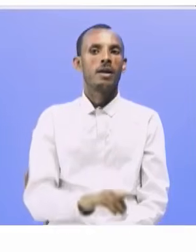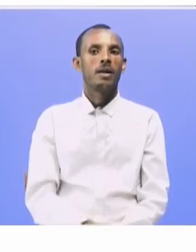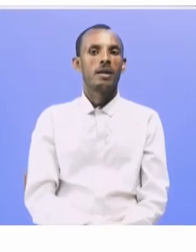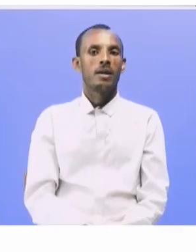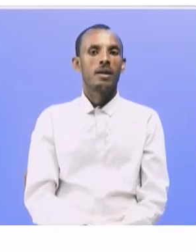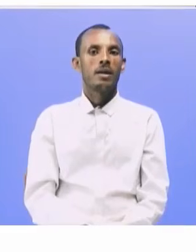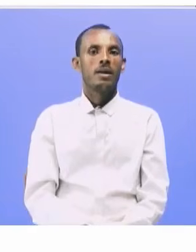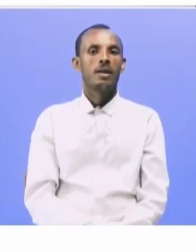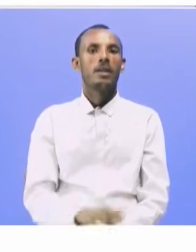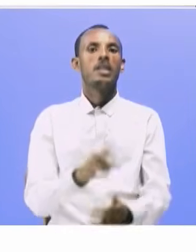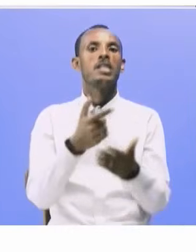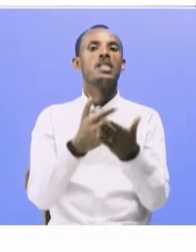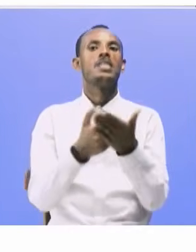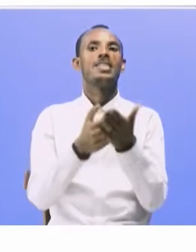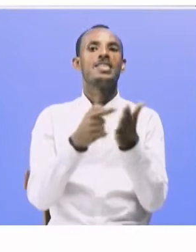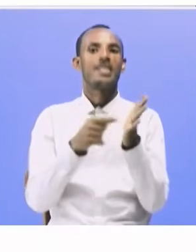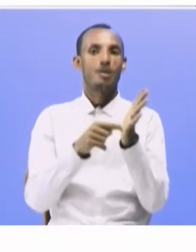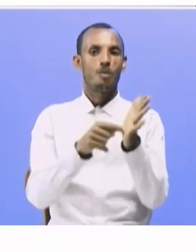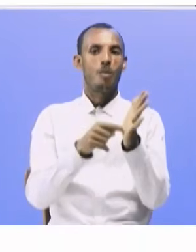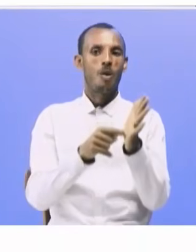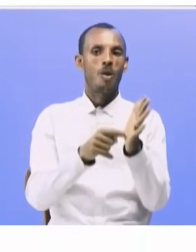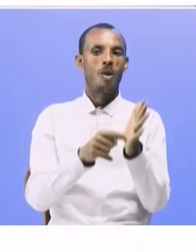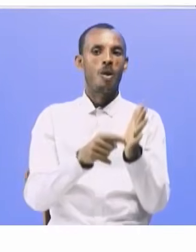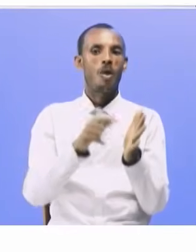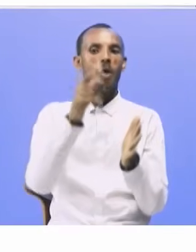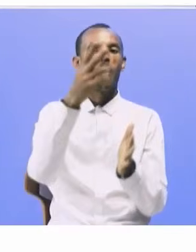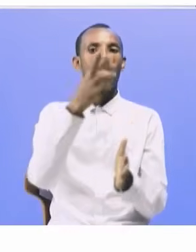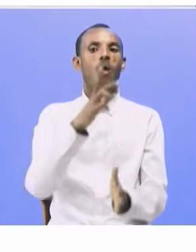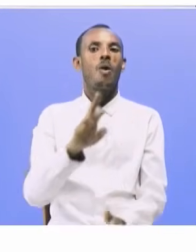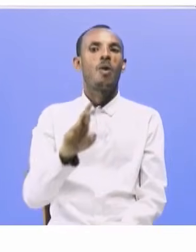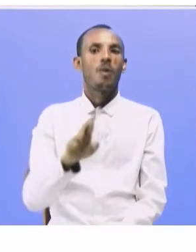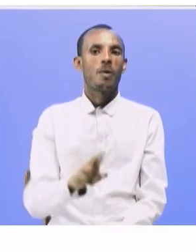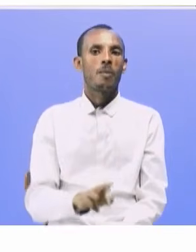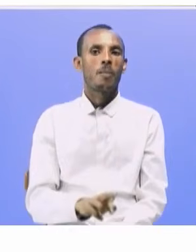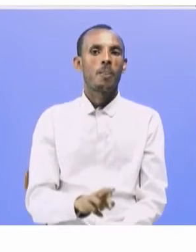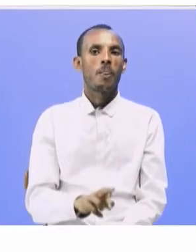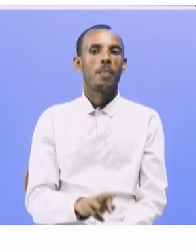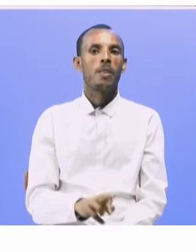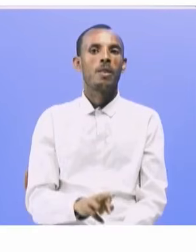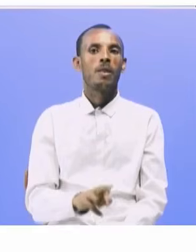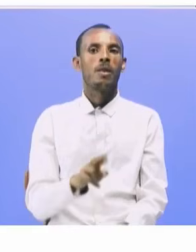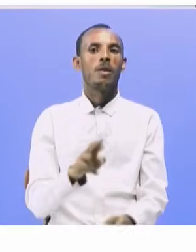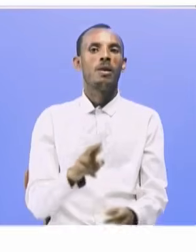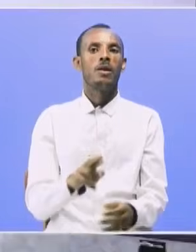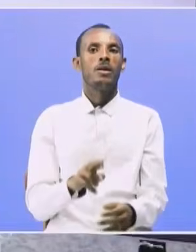by this symbol or this symbol.